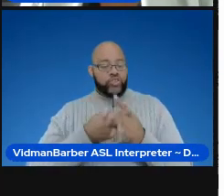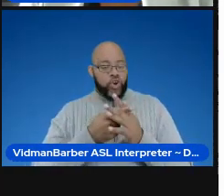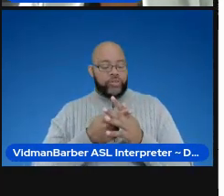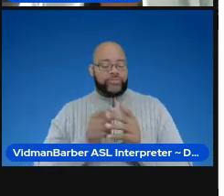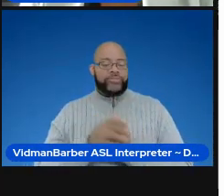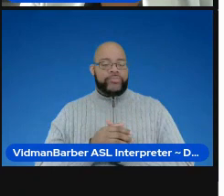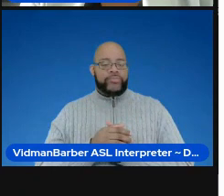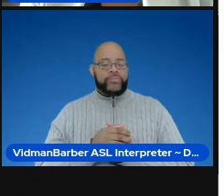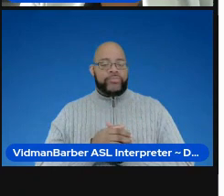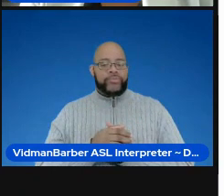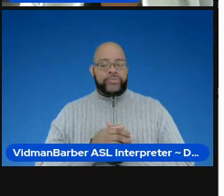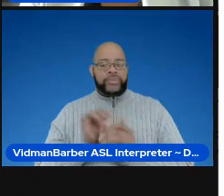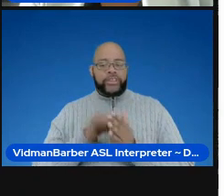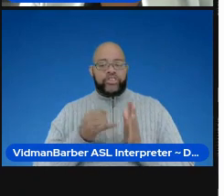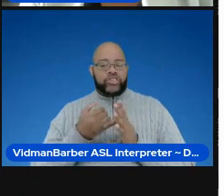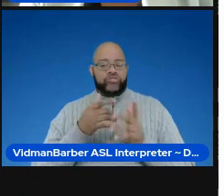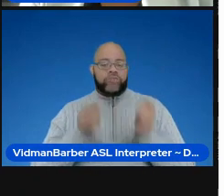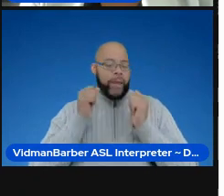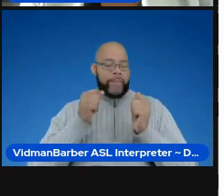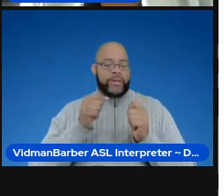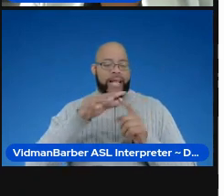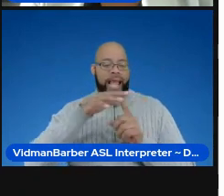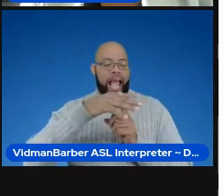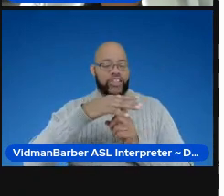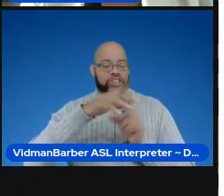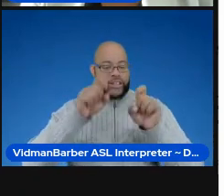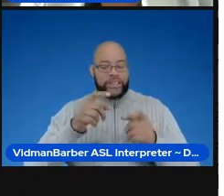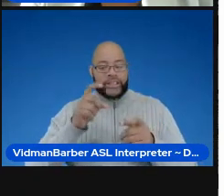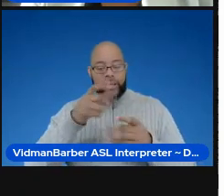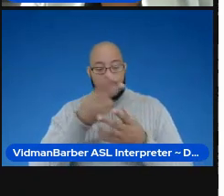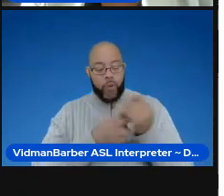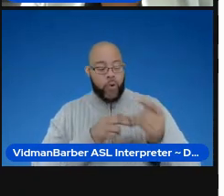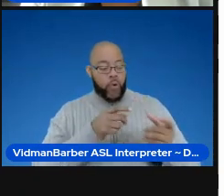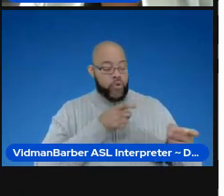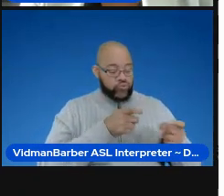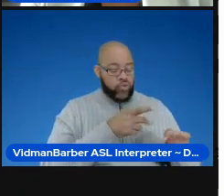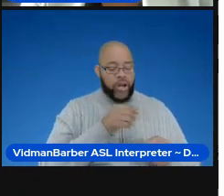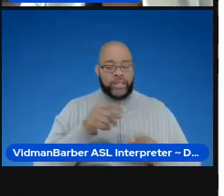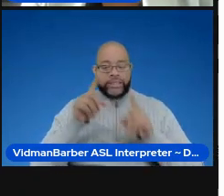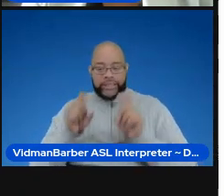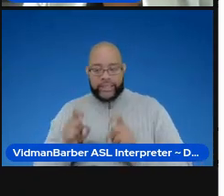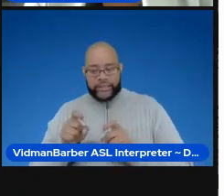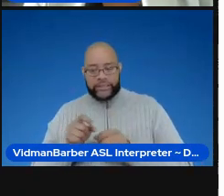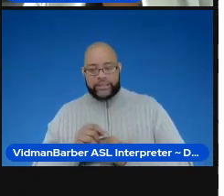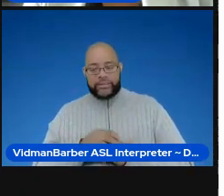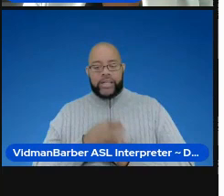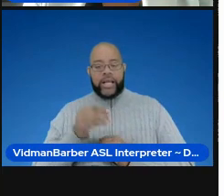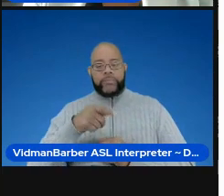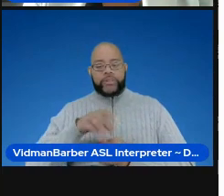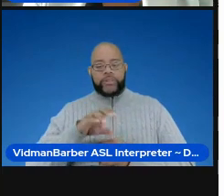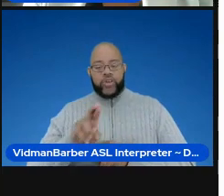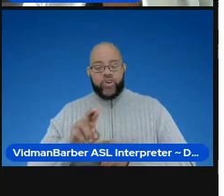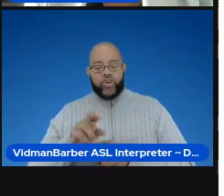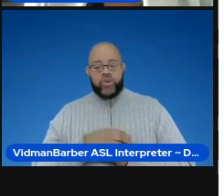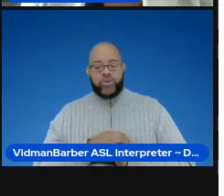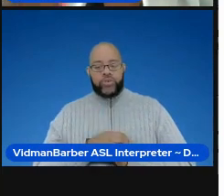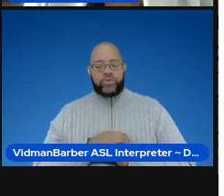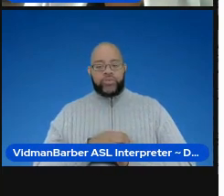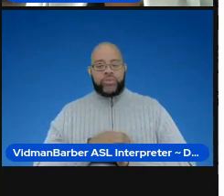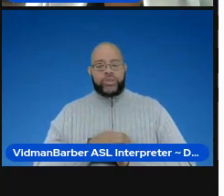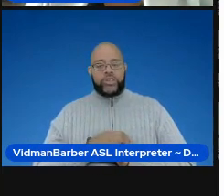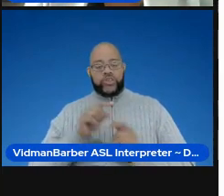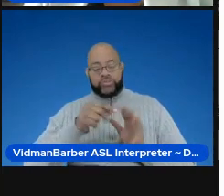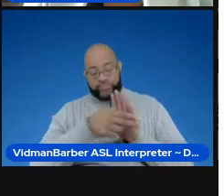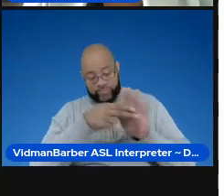it's just a rapid antigen test where you need both a control and a test band, and then all the PCRs to benchmark